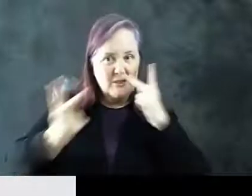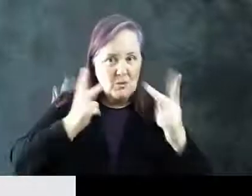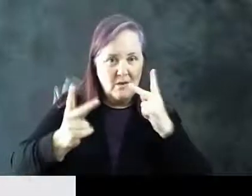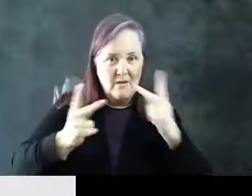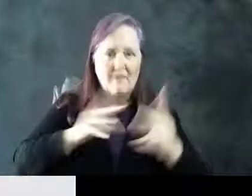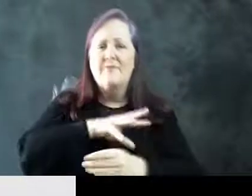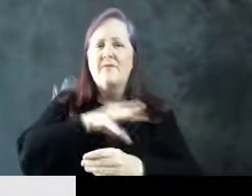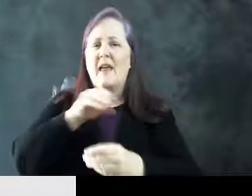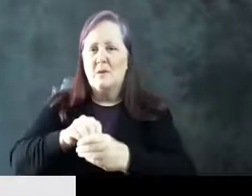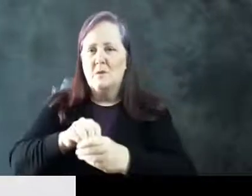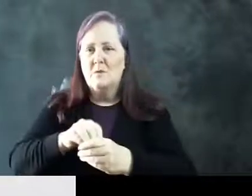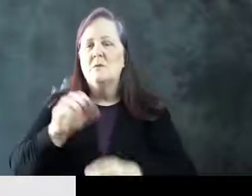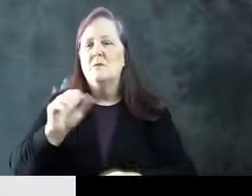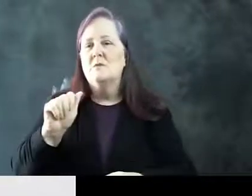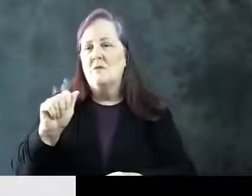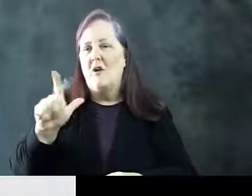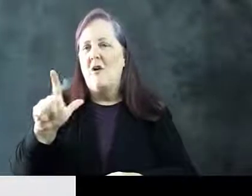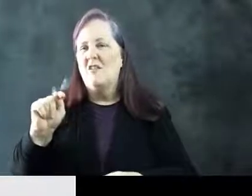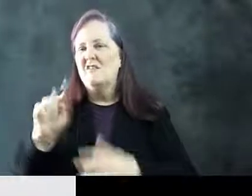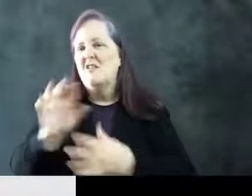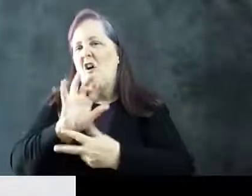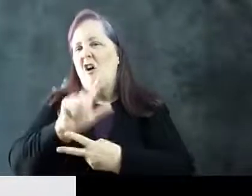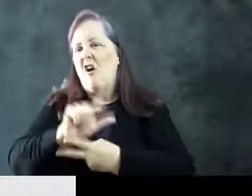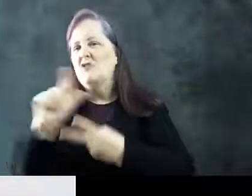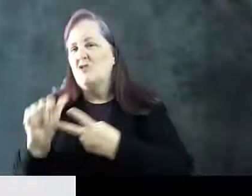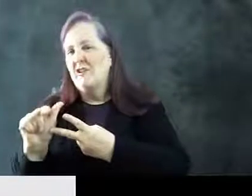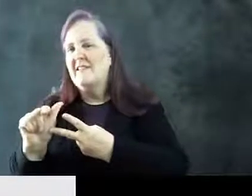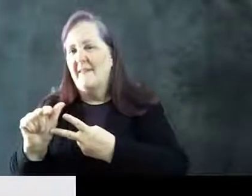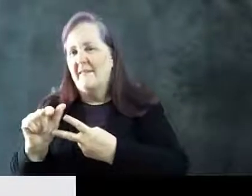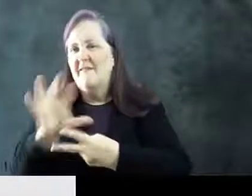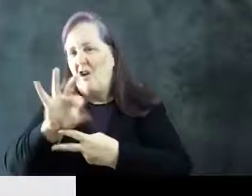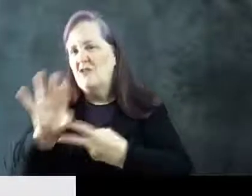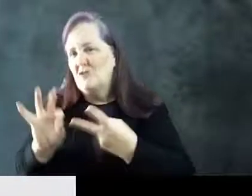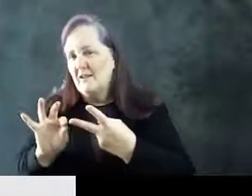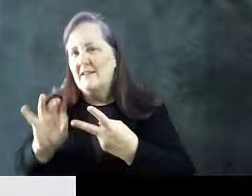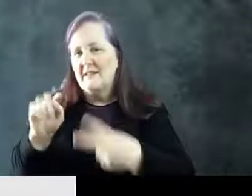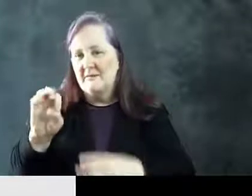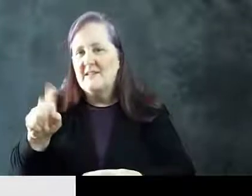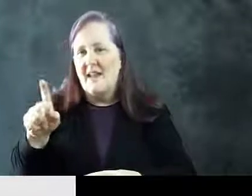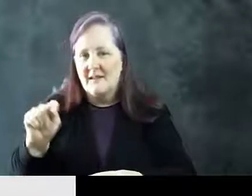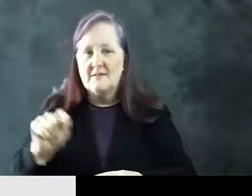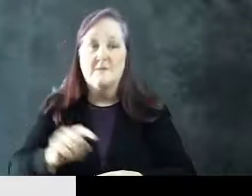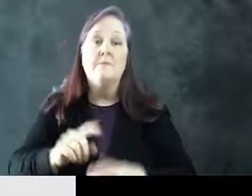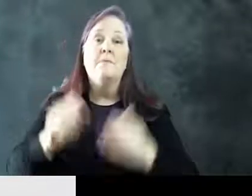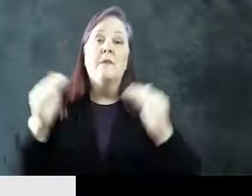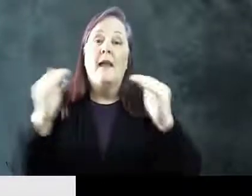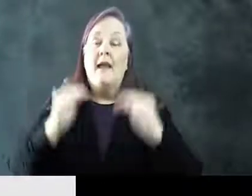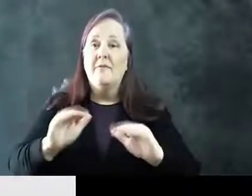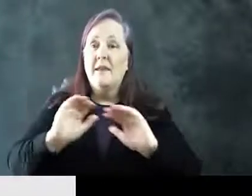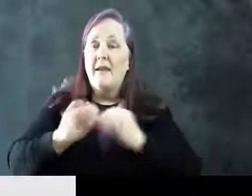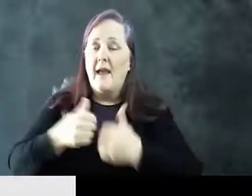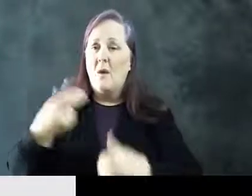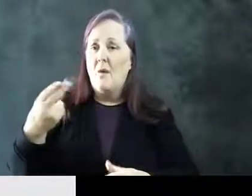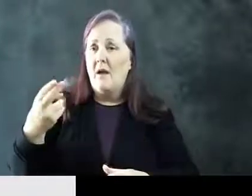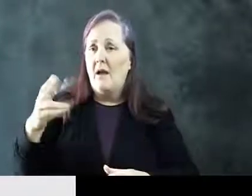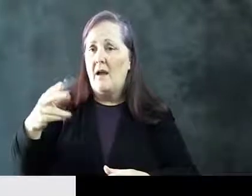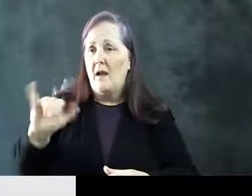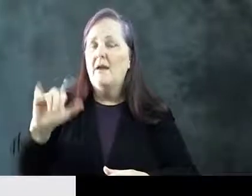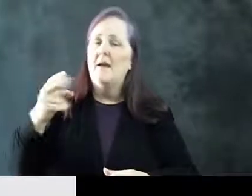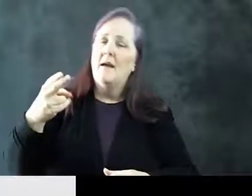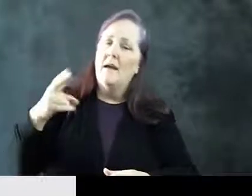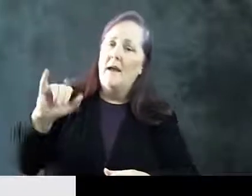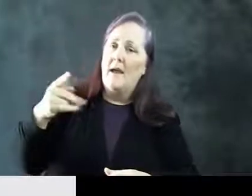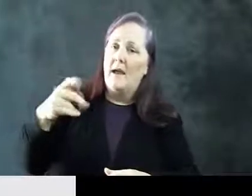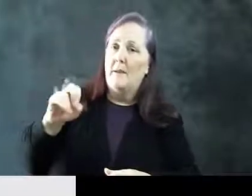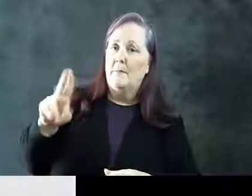includes alt text or alternative text. We're going to look at how to make sure hyperlinks we're including in our